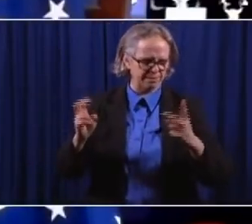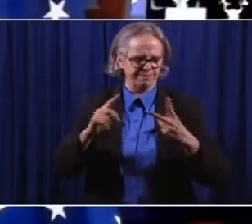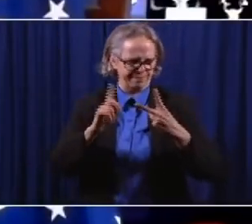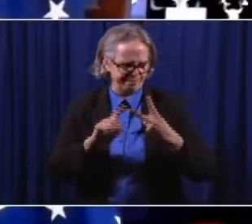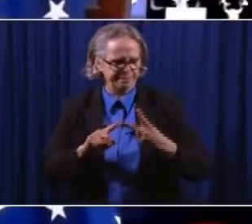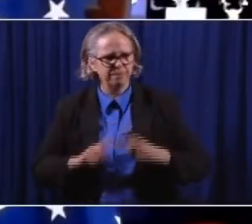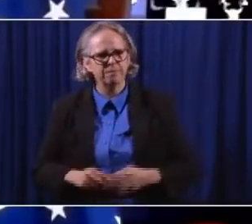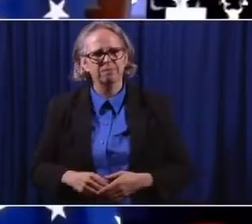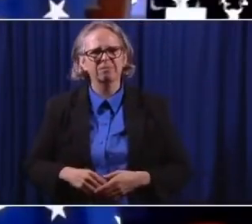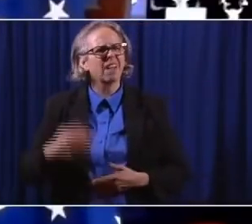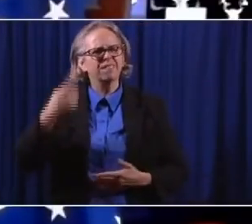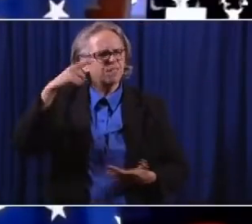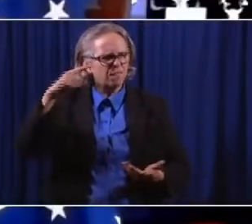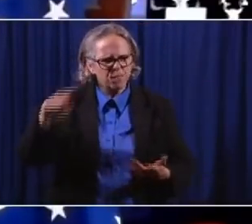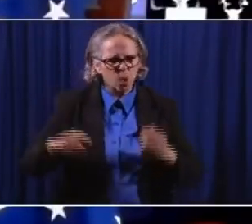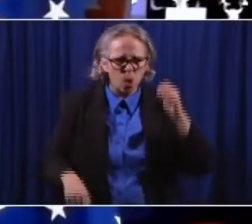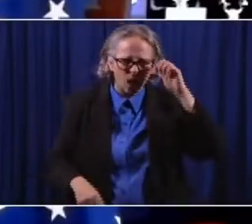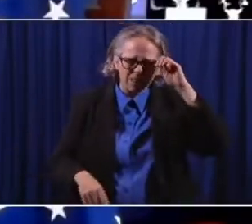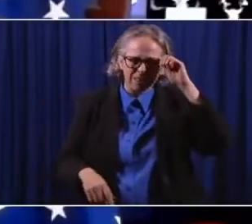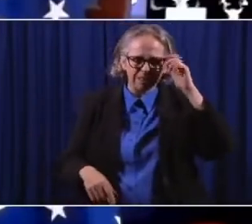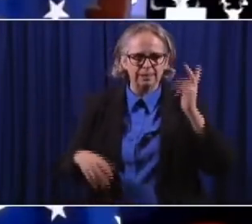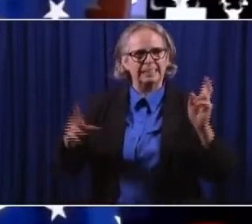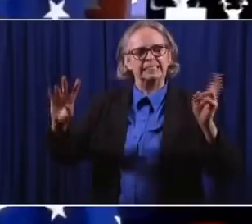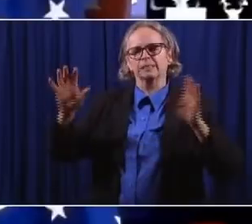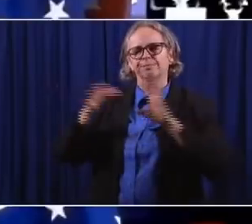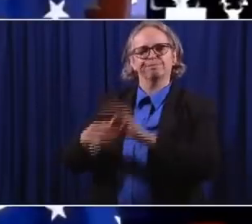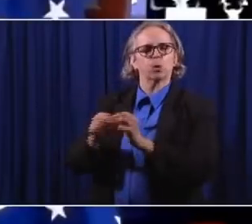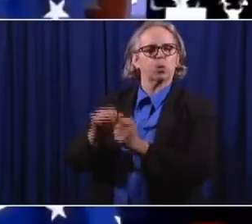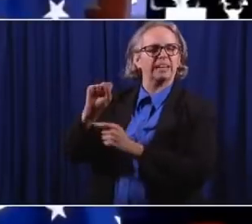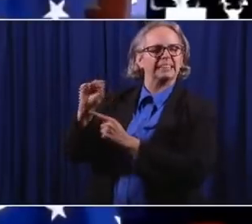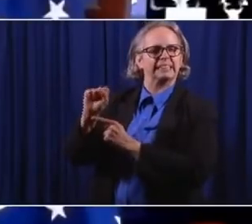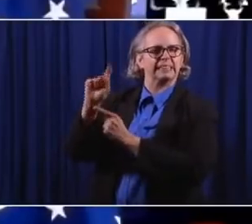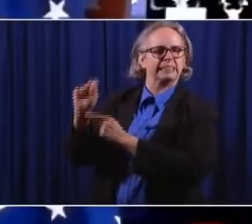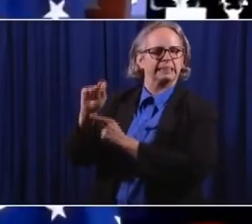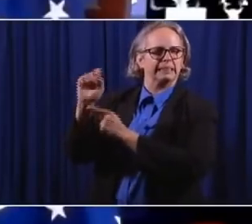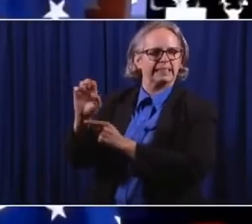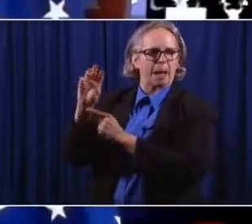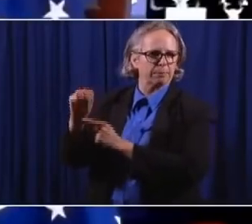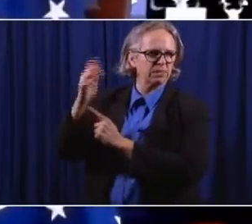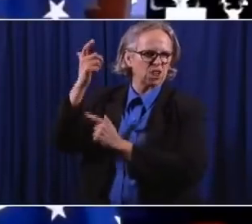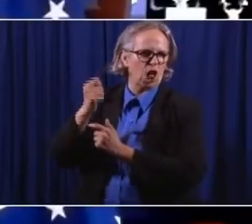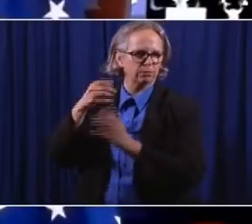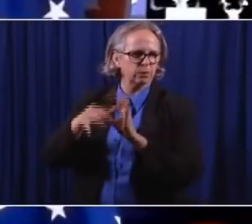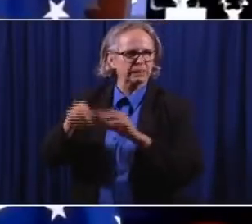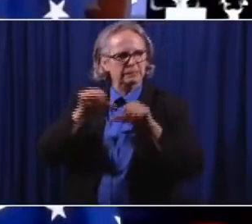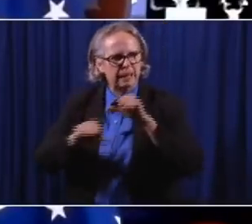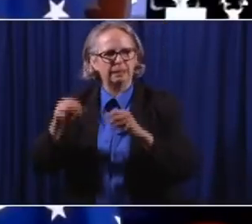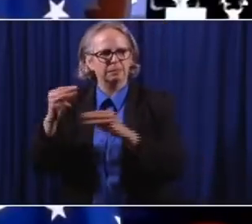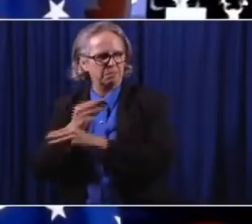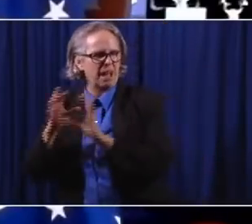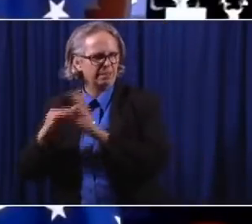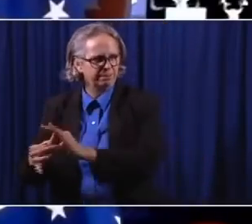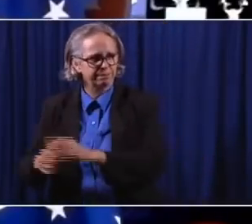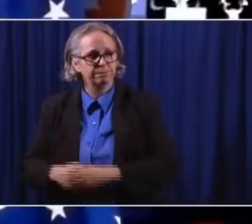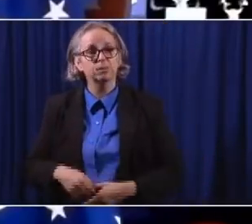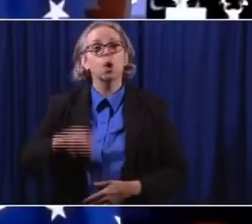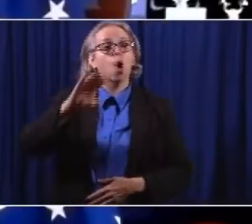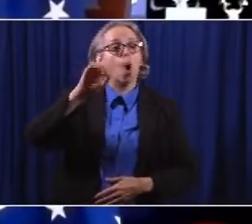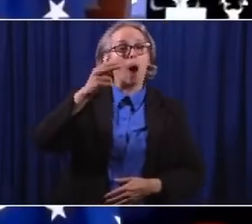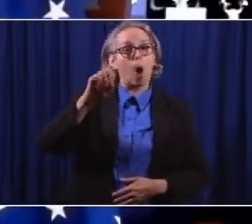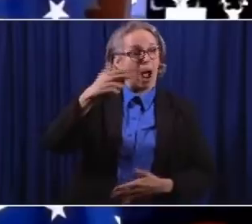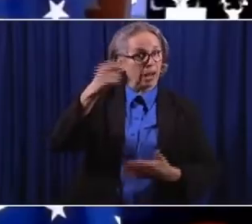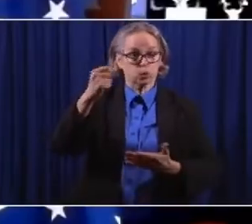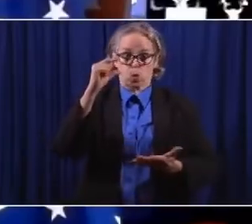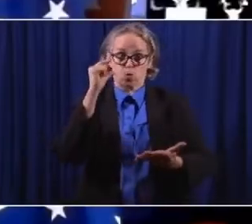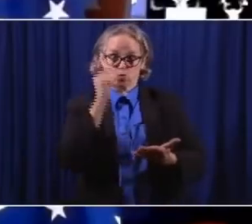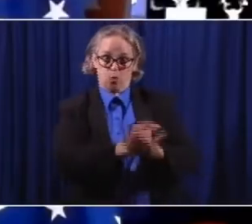This is a STEM scholarship for Ohio high school graduates to keep them in Ohio, to help build STEM skills, which